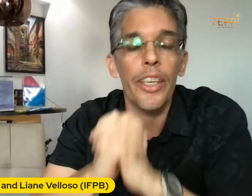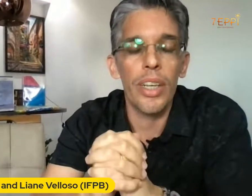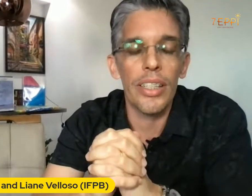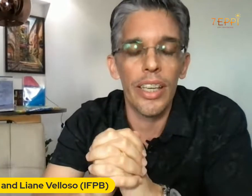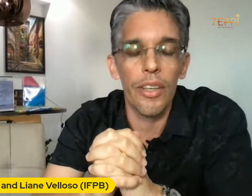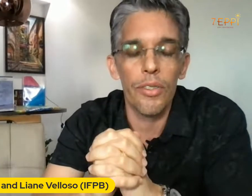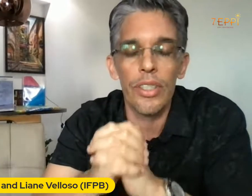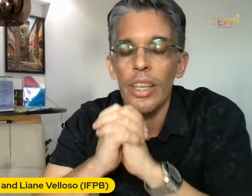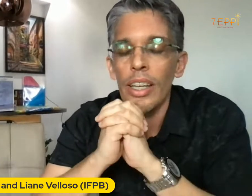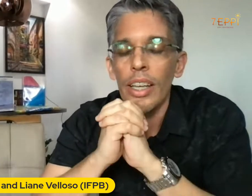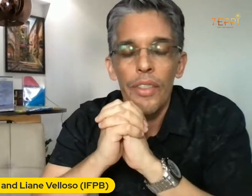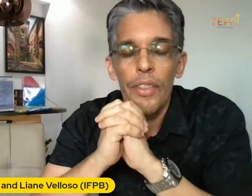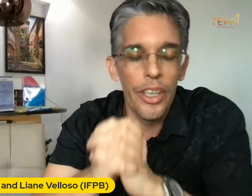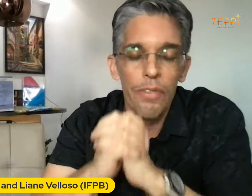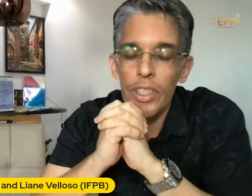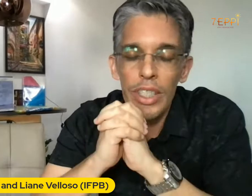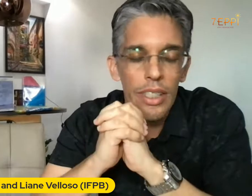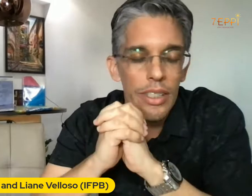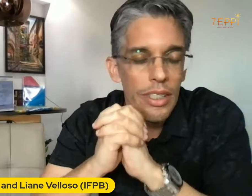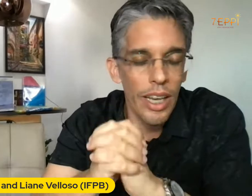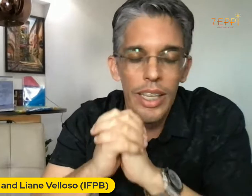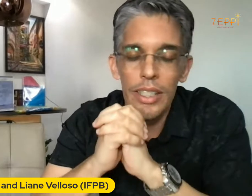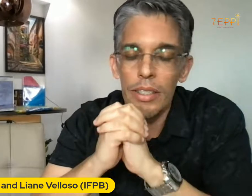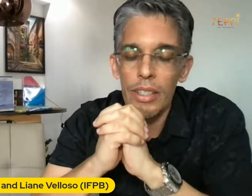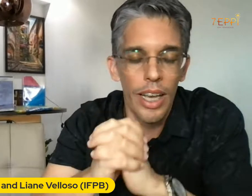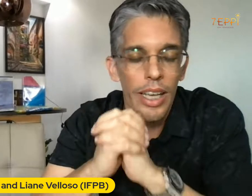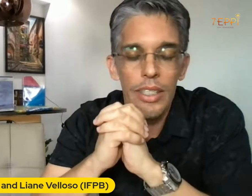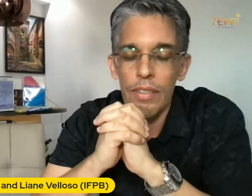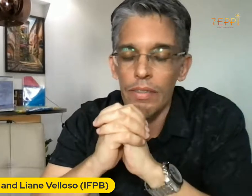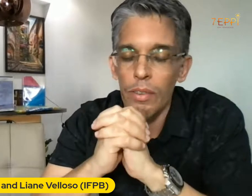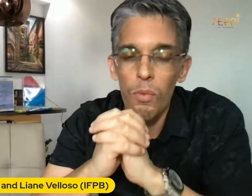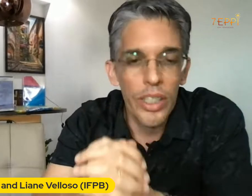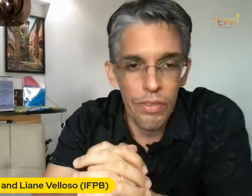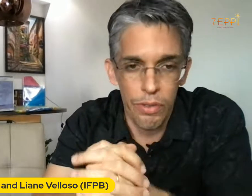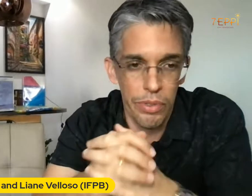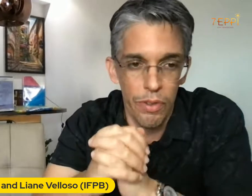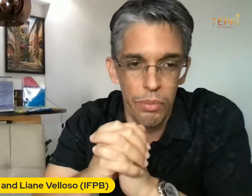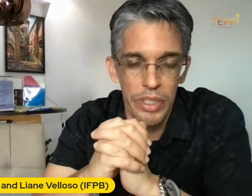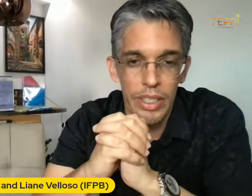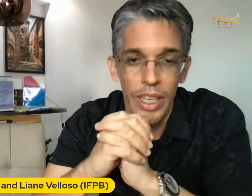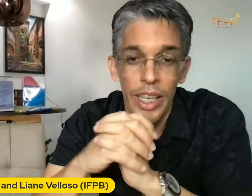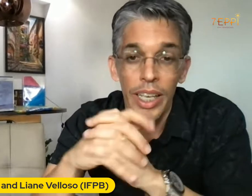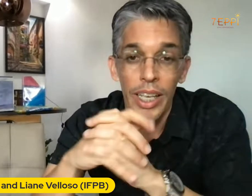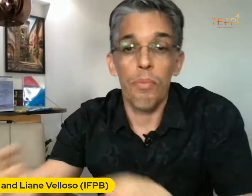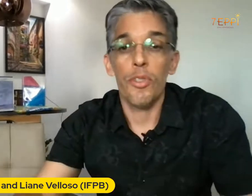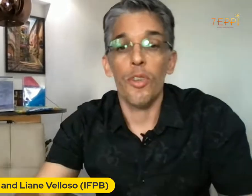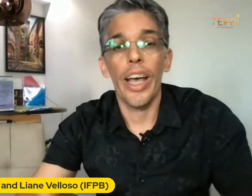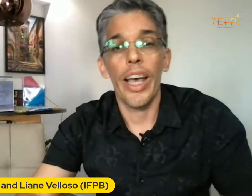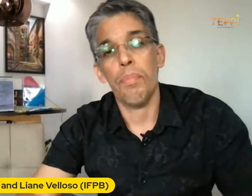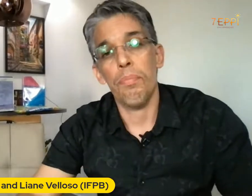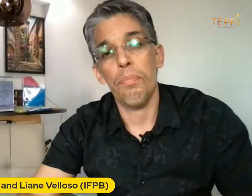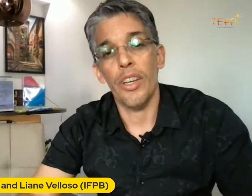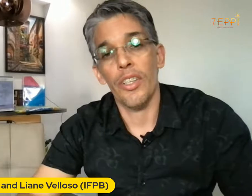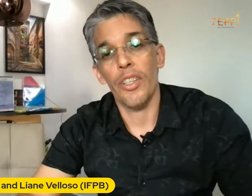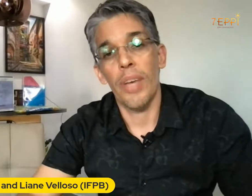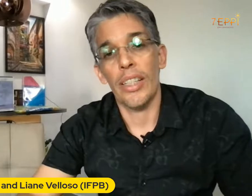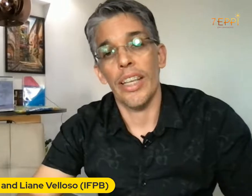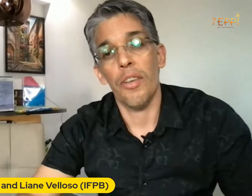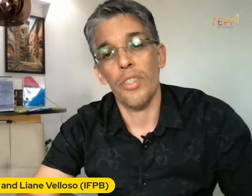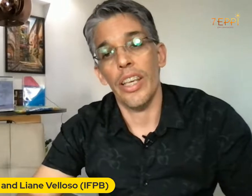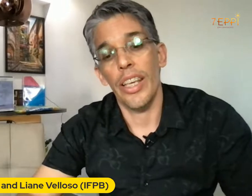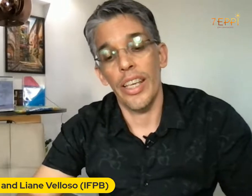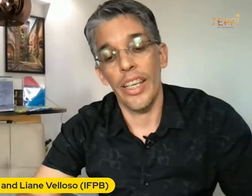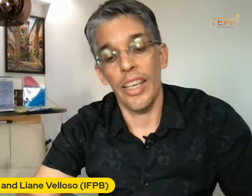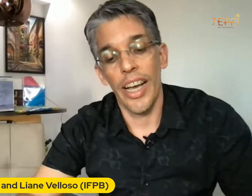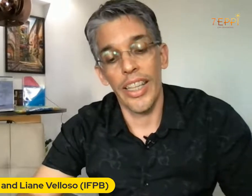Thank you, Mateus. Thank you for this nice, nice, wonderful performance. And I'm so happy because Mateus,